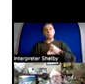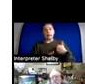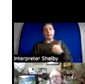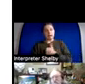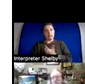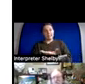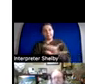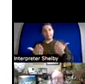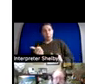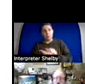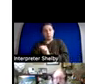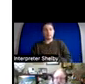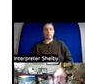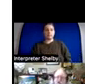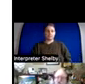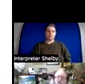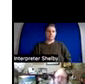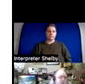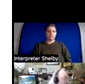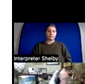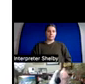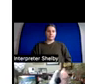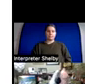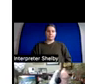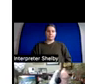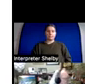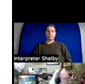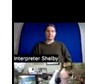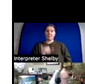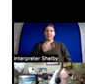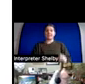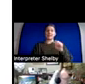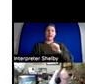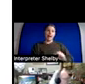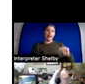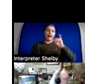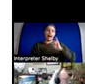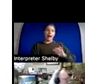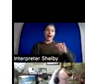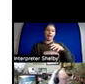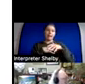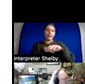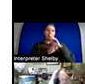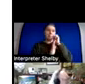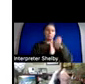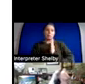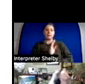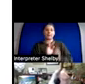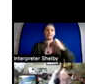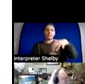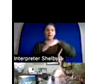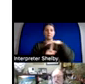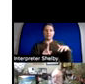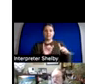for example artificially generated immersive environments check that out this